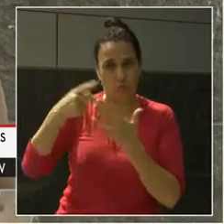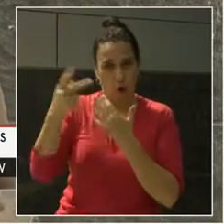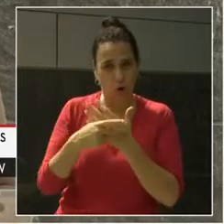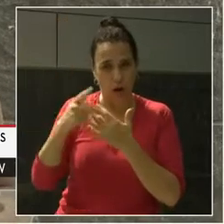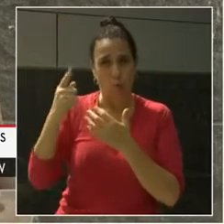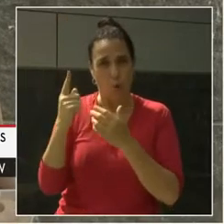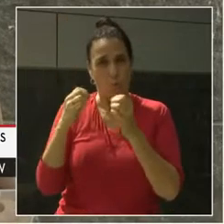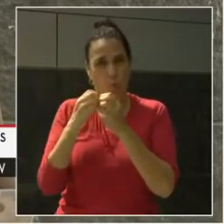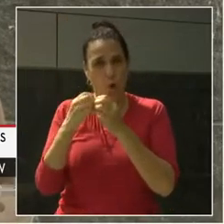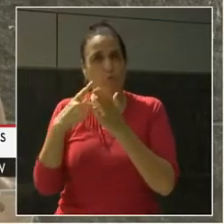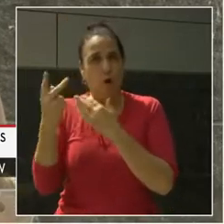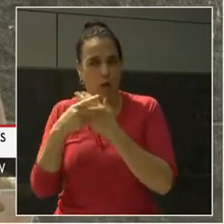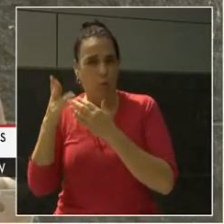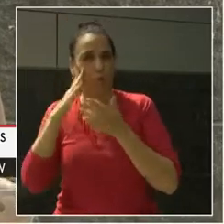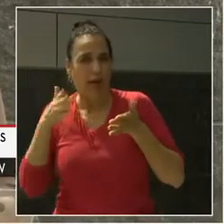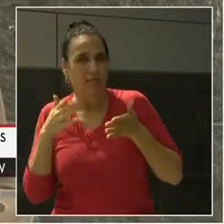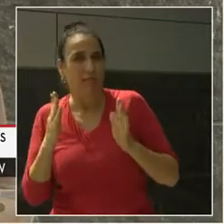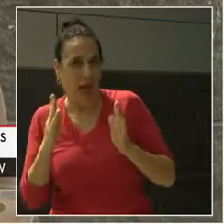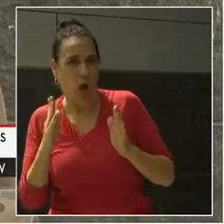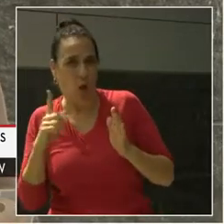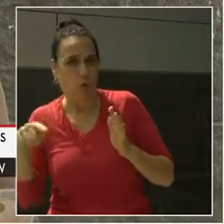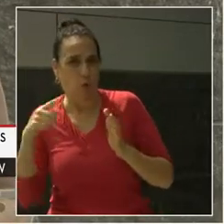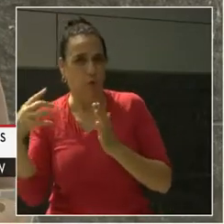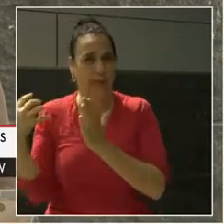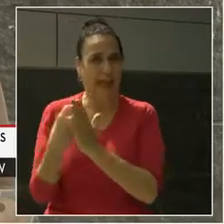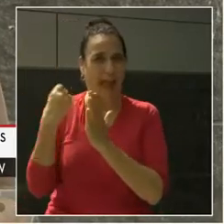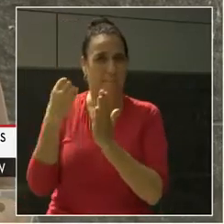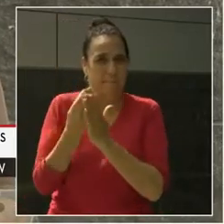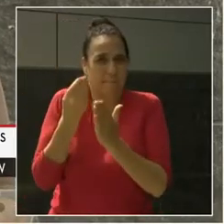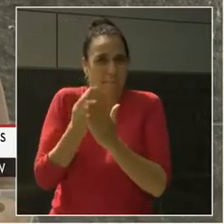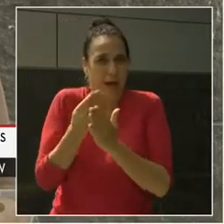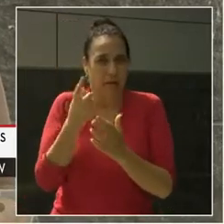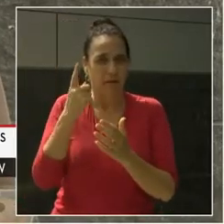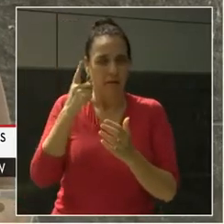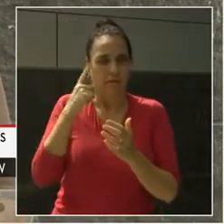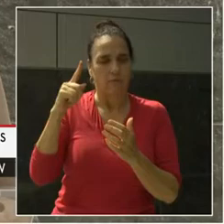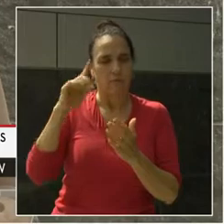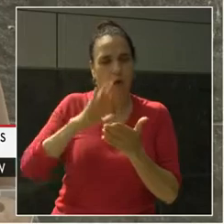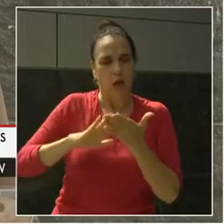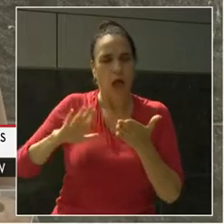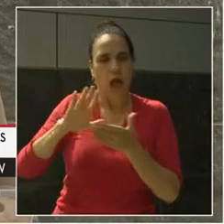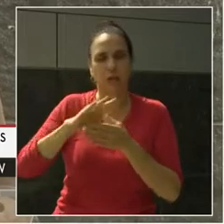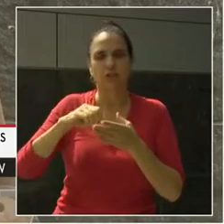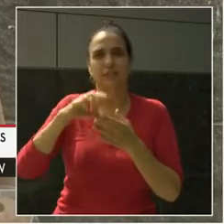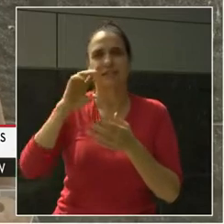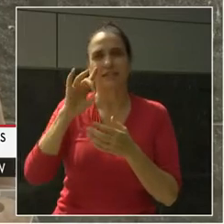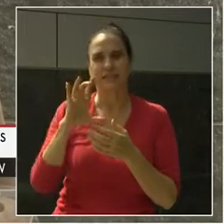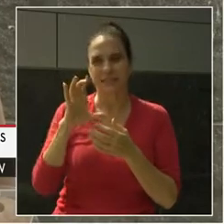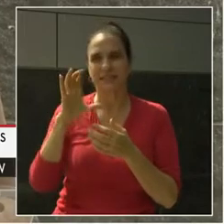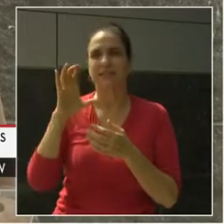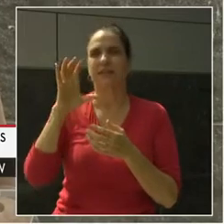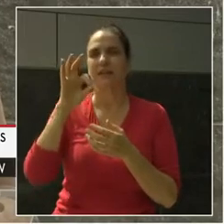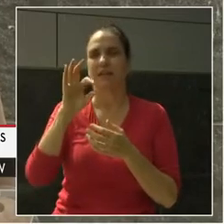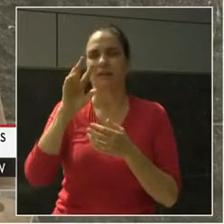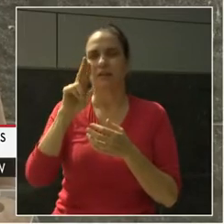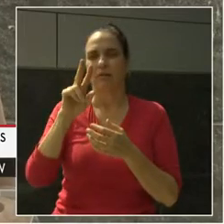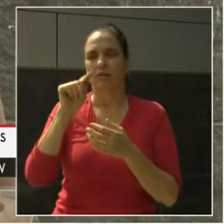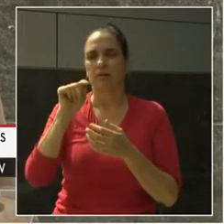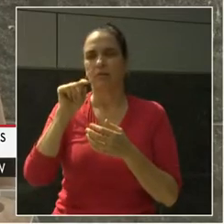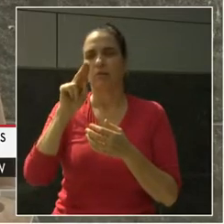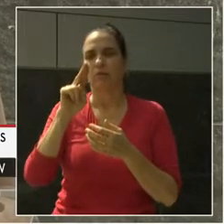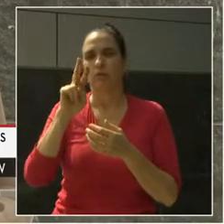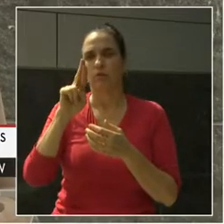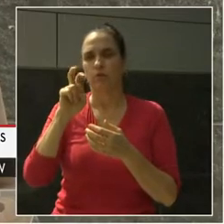that allows you to get money for college. And DC Futures, which is a very valuable partnership